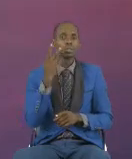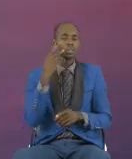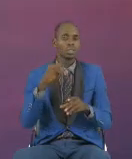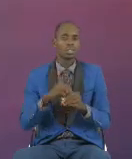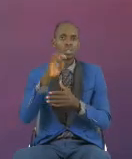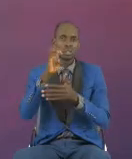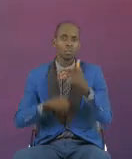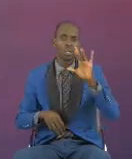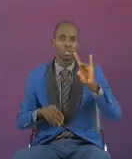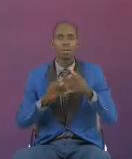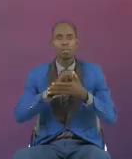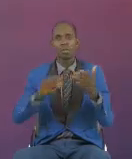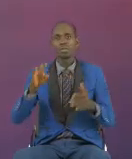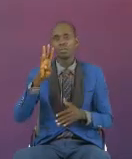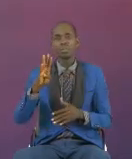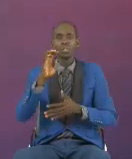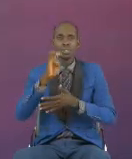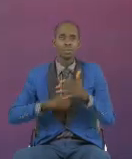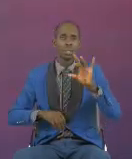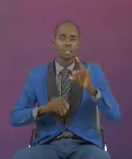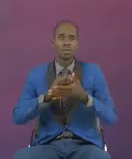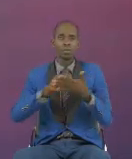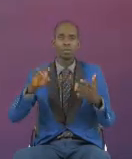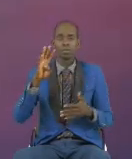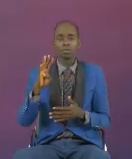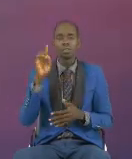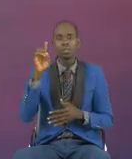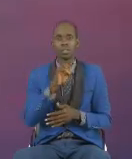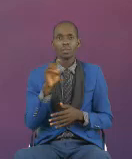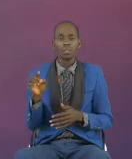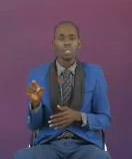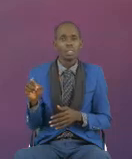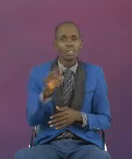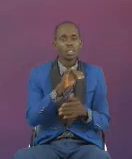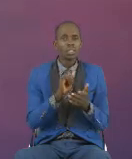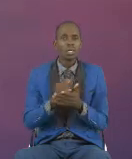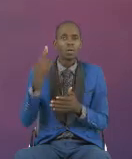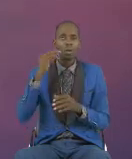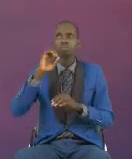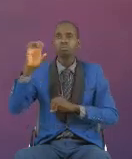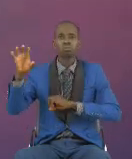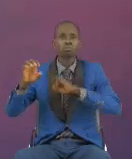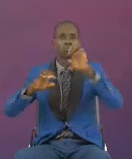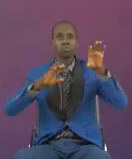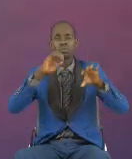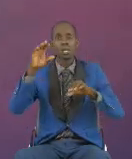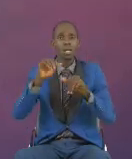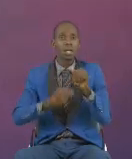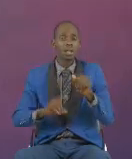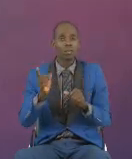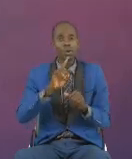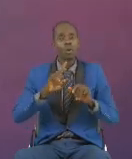4. In chapter 8, verse 4, therefore they that were scattered abroad went